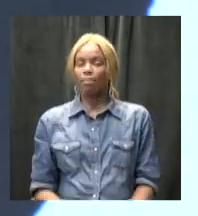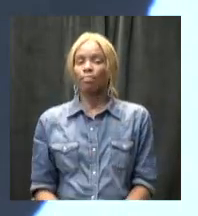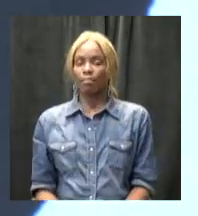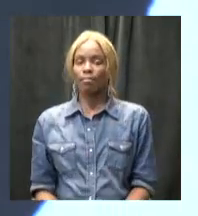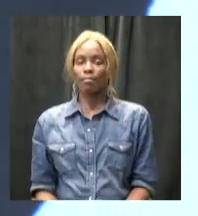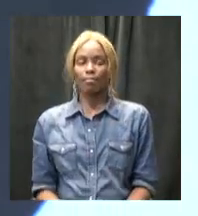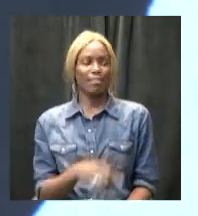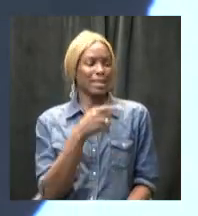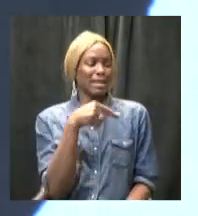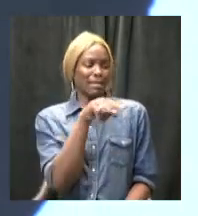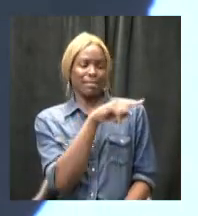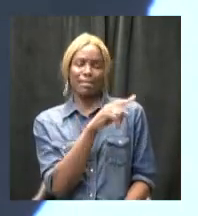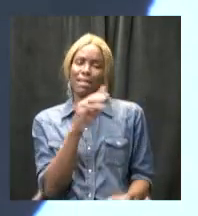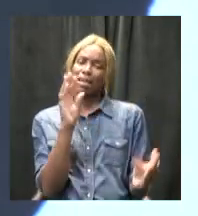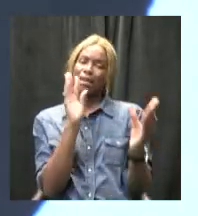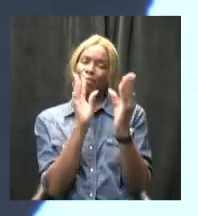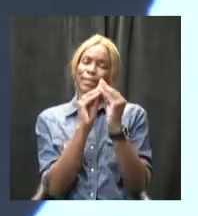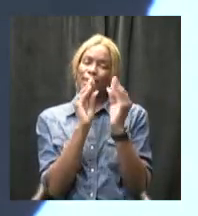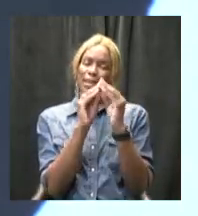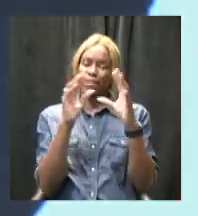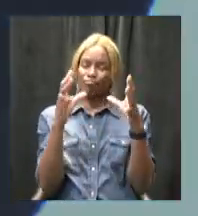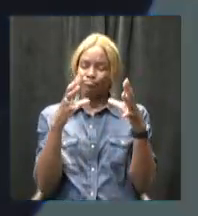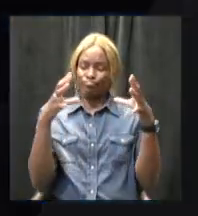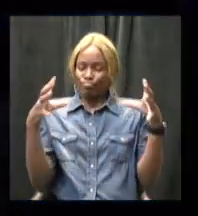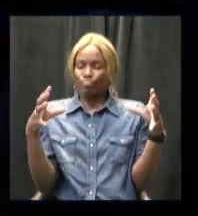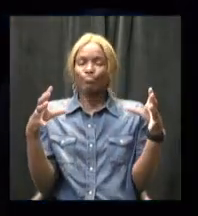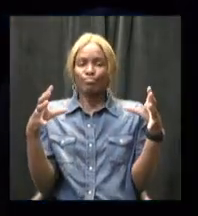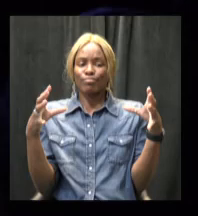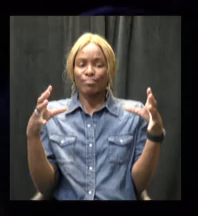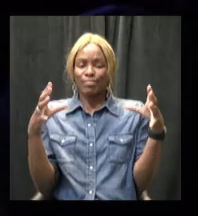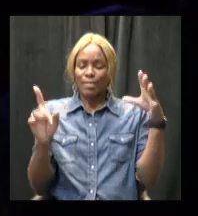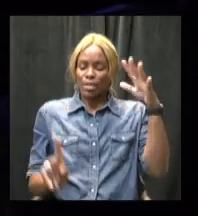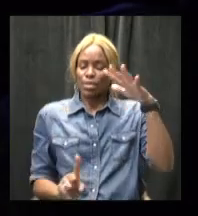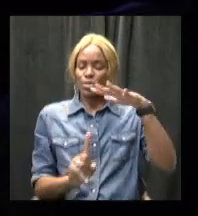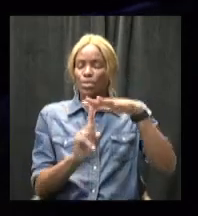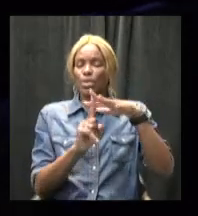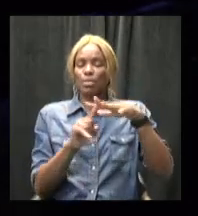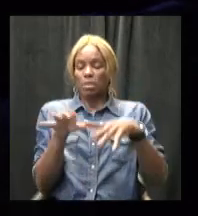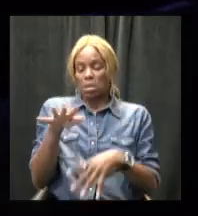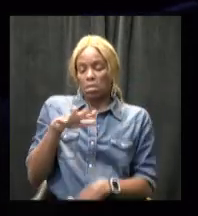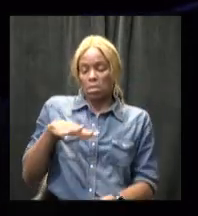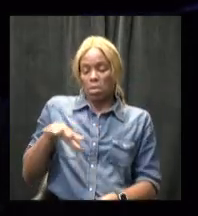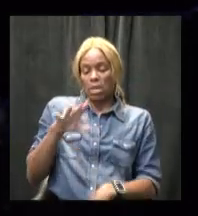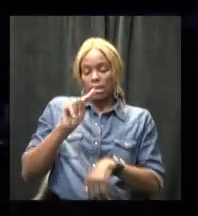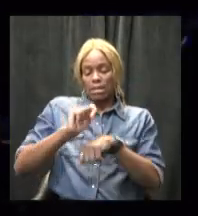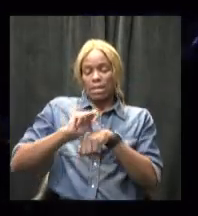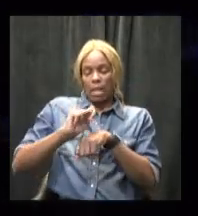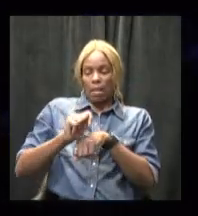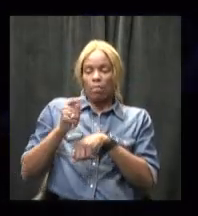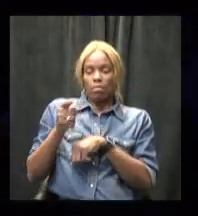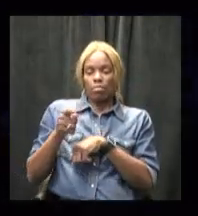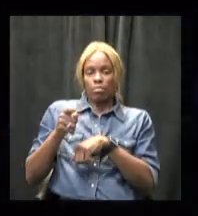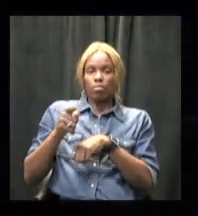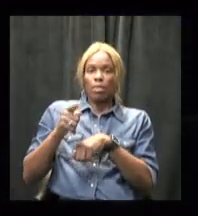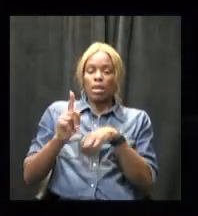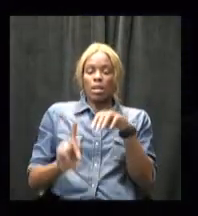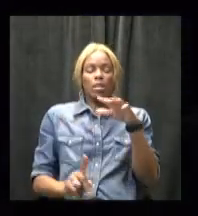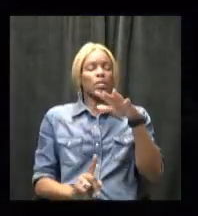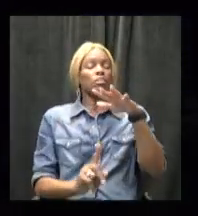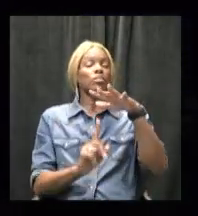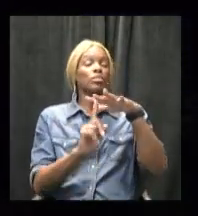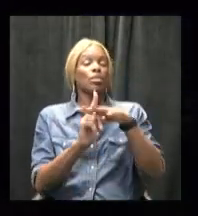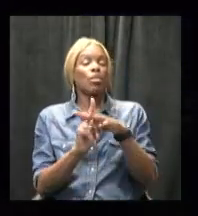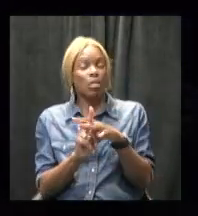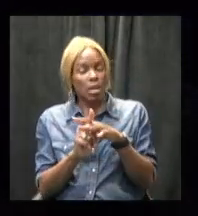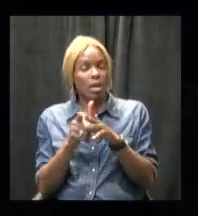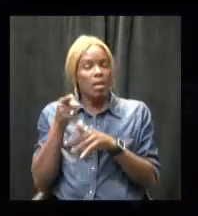They are meeting together corporately, which means they show up to the local. The temple is still there, and they're showing up there